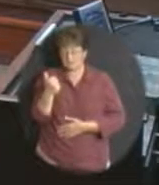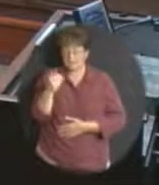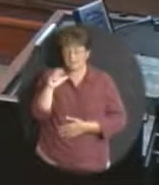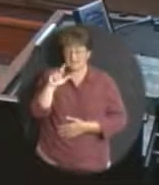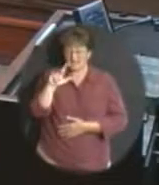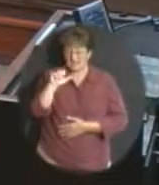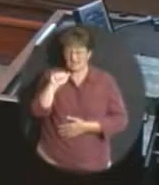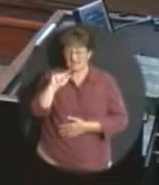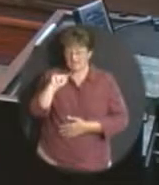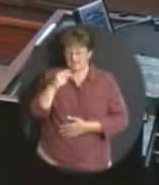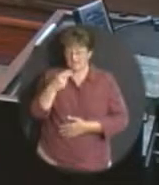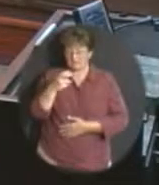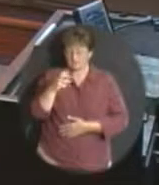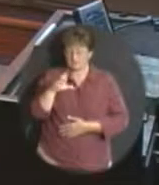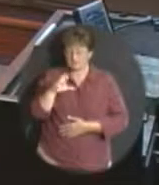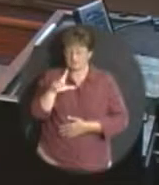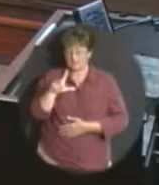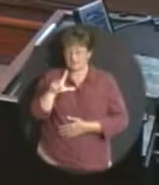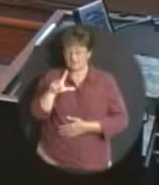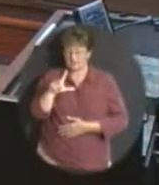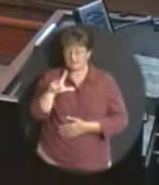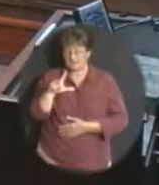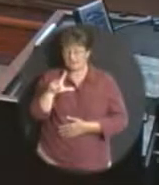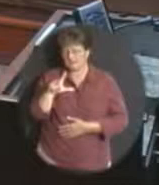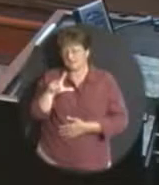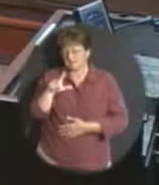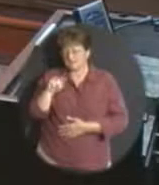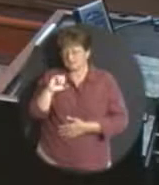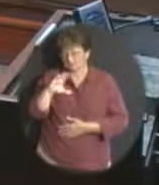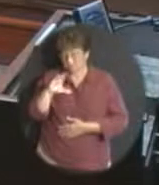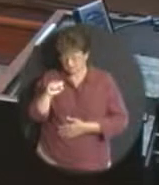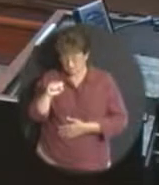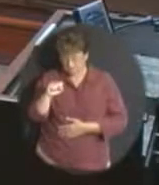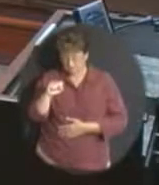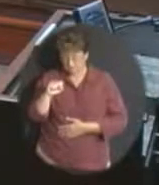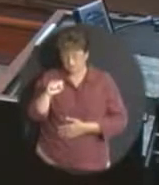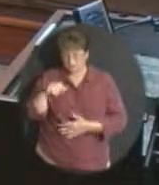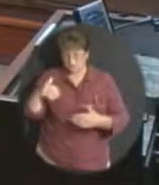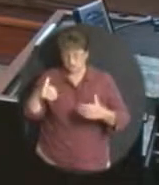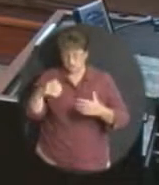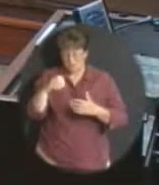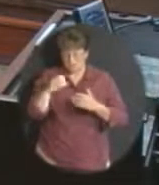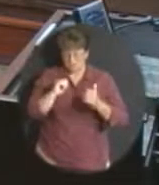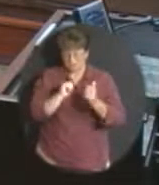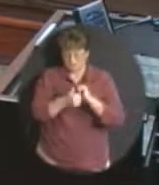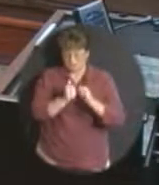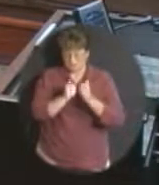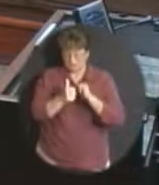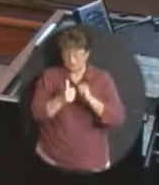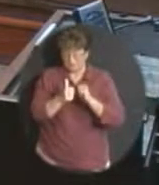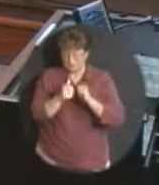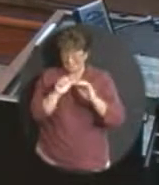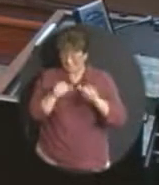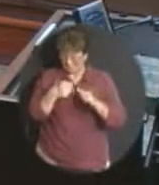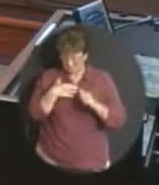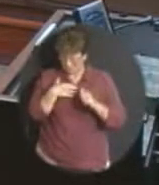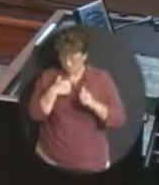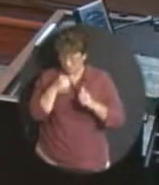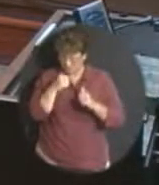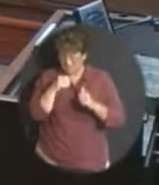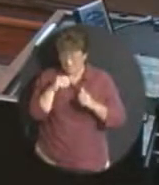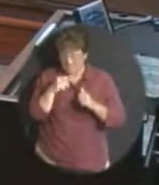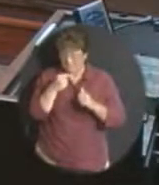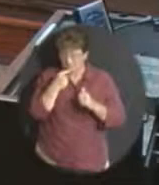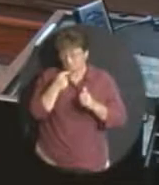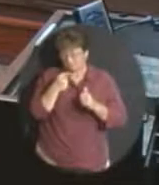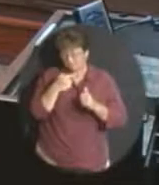just, because again, this is a dollar amount that we have, but we're only paying 50% of it. Can you just kind of go over that and what we get for that and